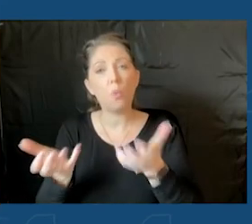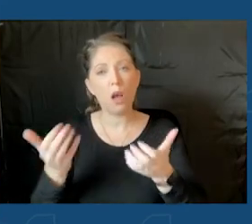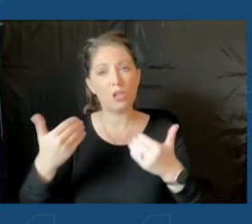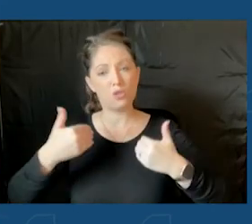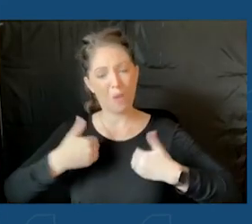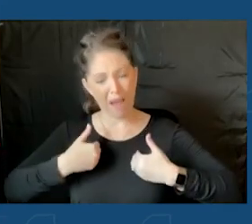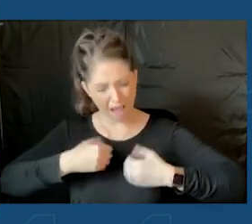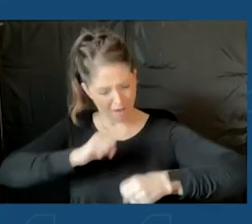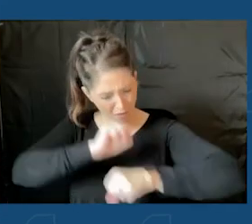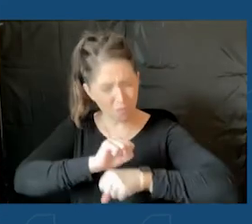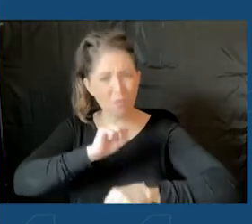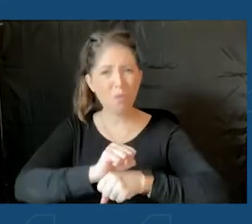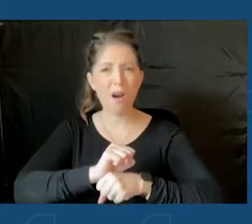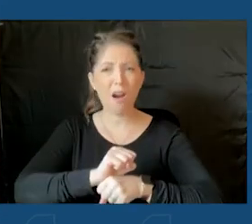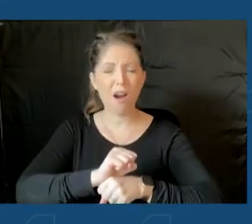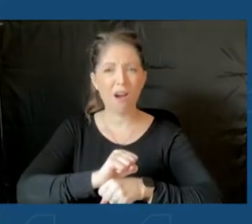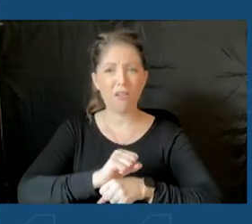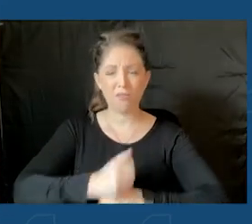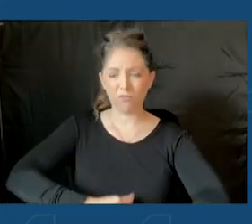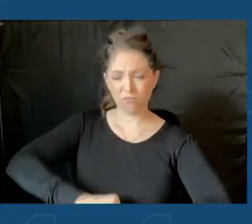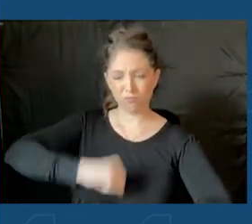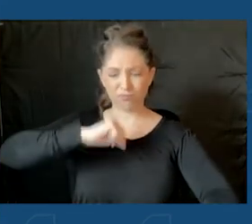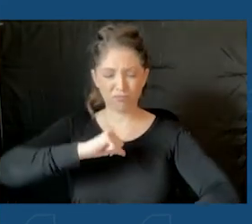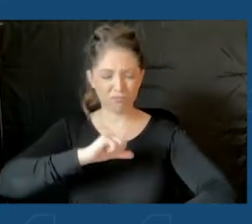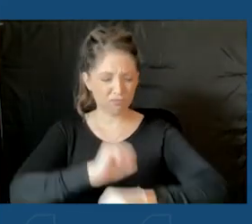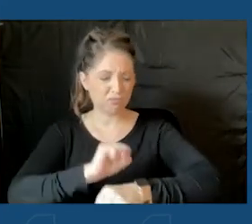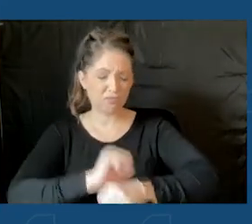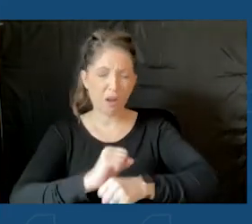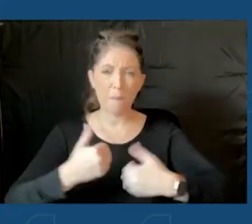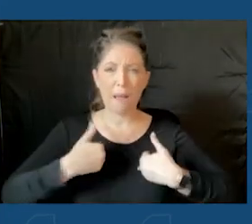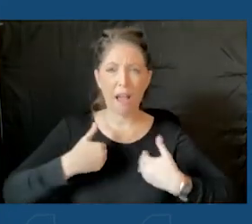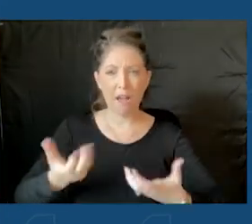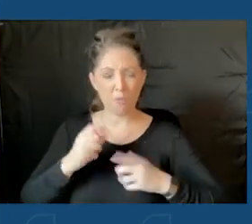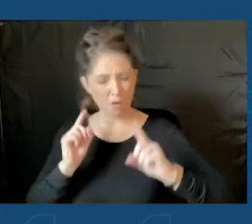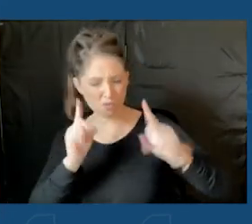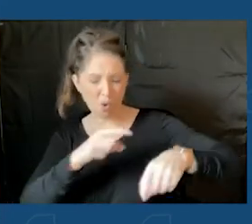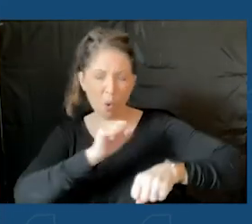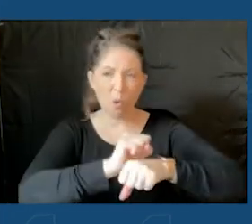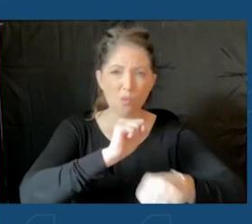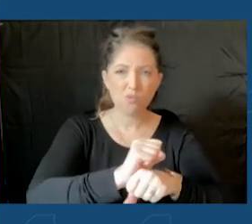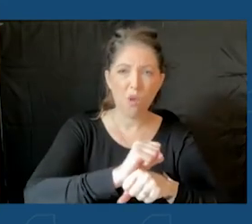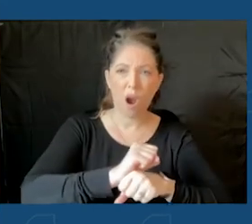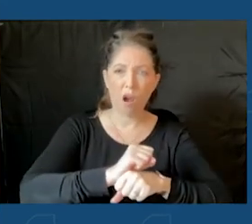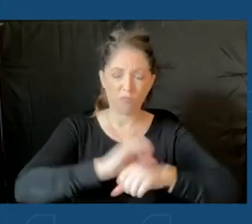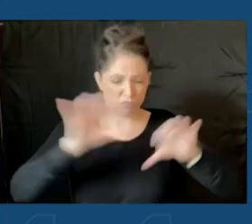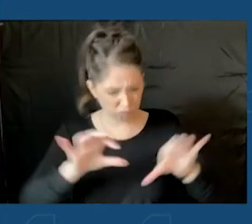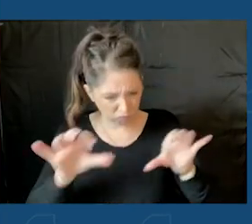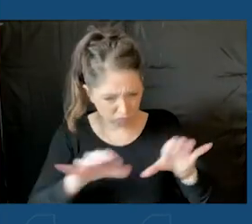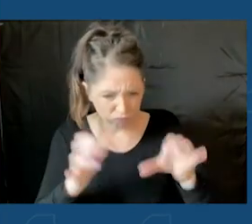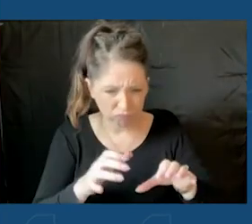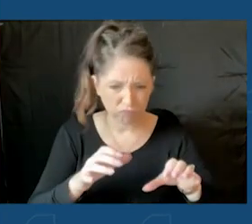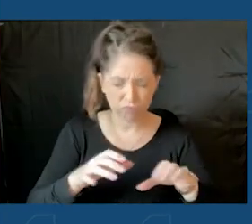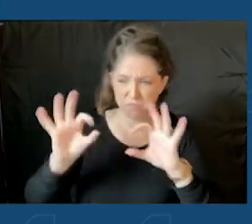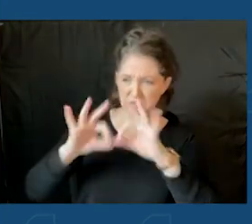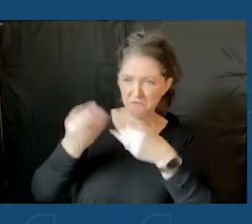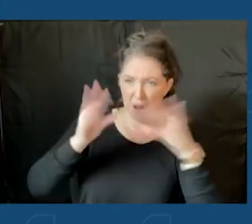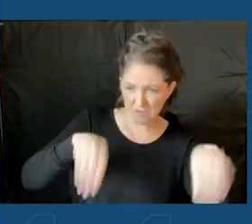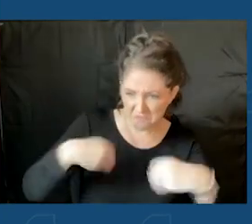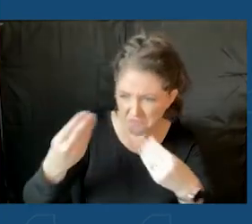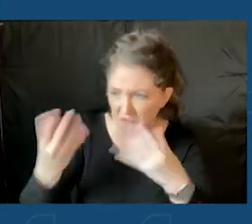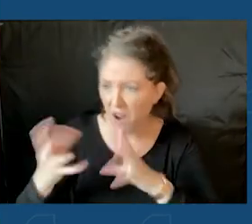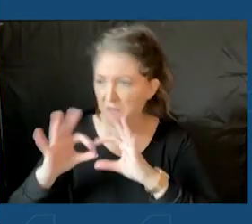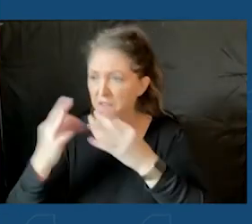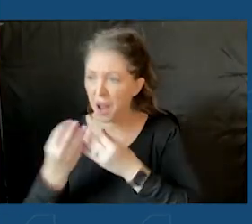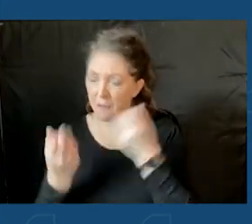work. They want to go to work, be productive, provide for their family, and at the end of their